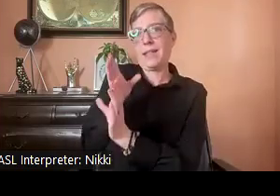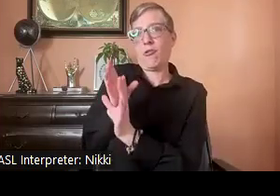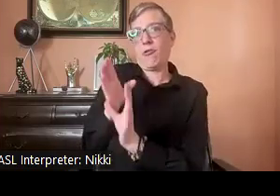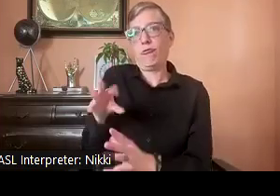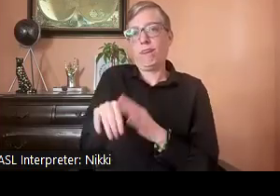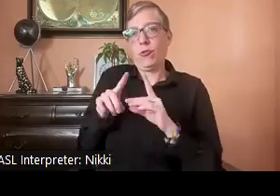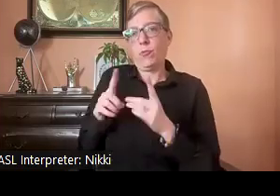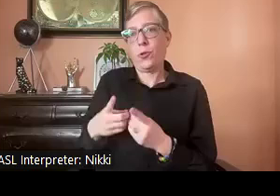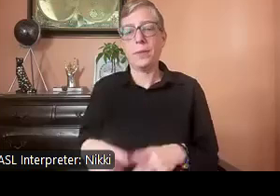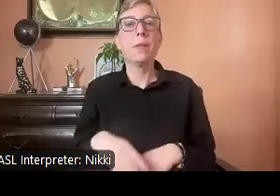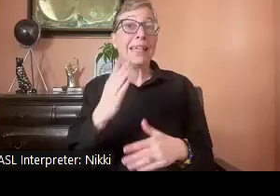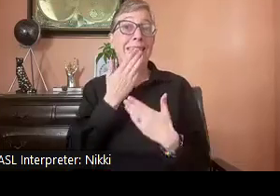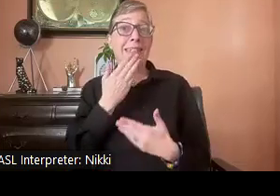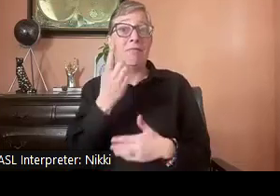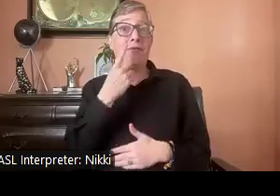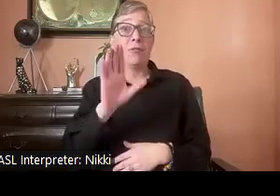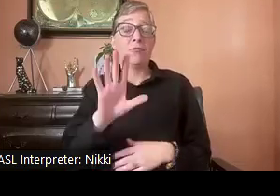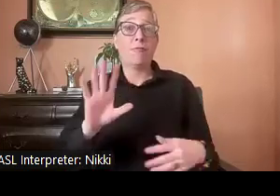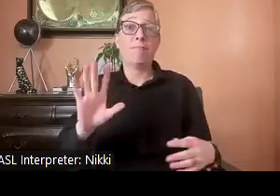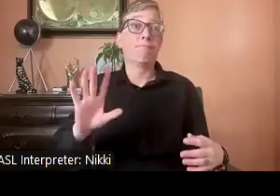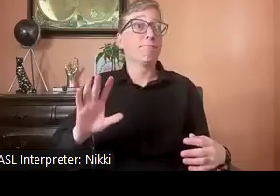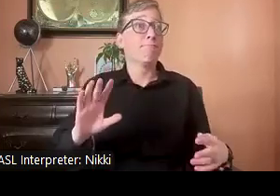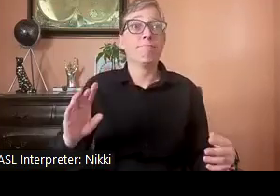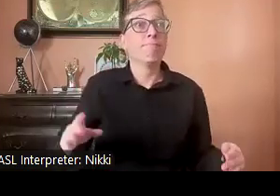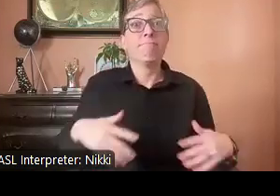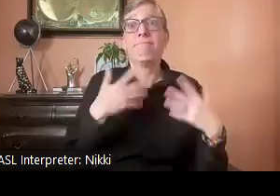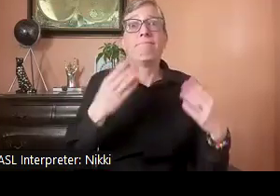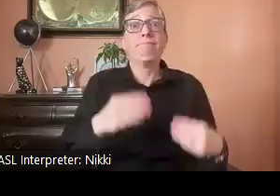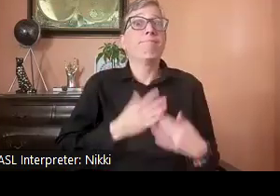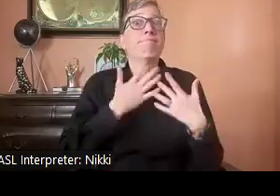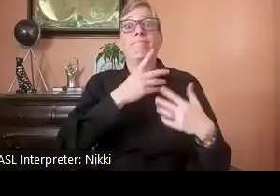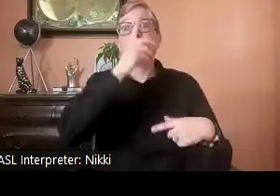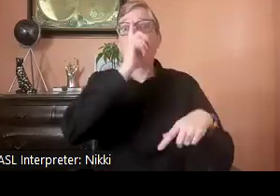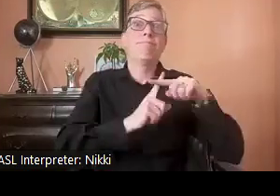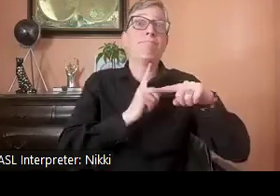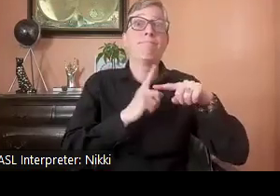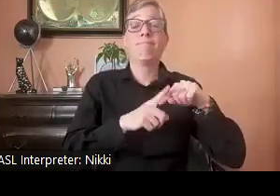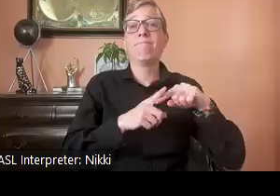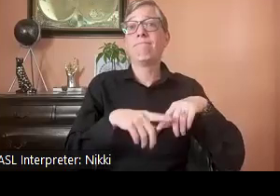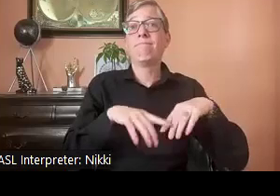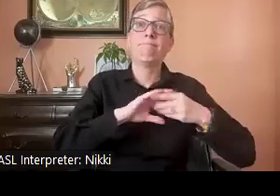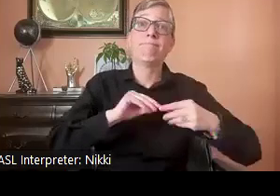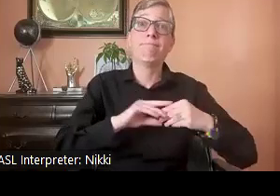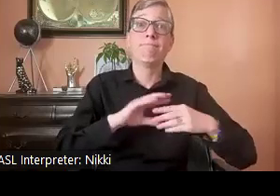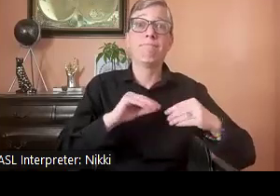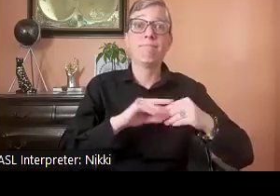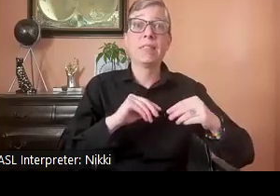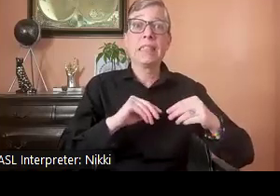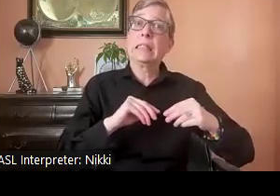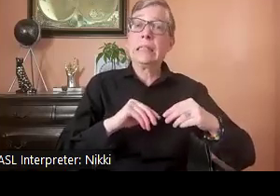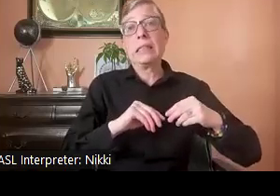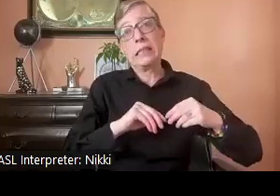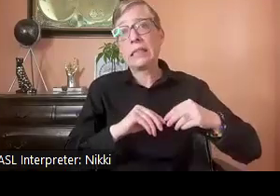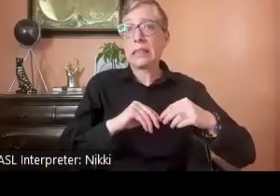this uplifting, positive message. in spite of, not so uplifting